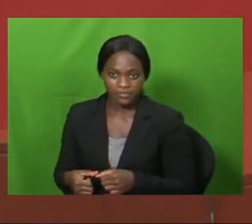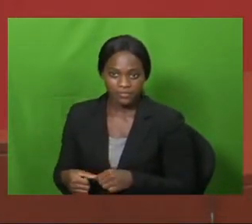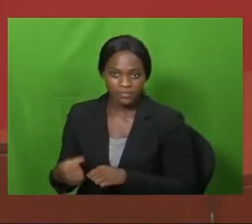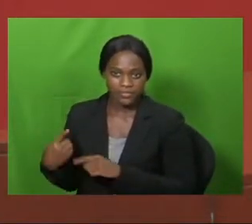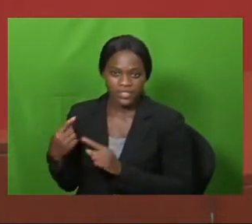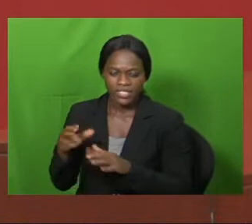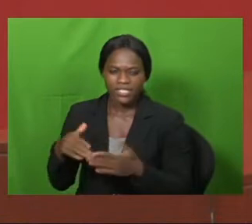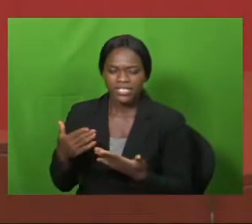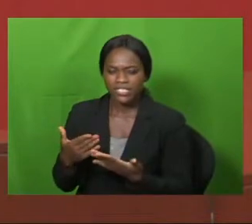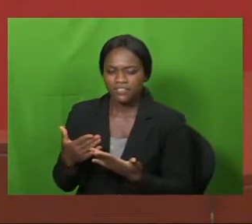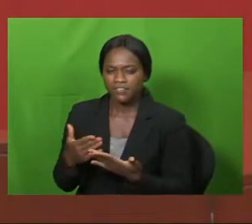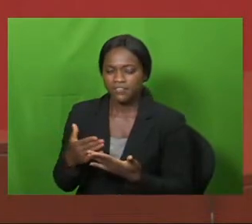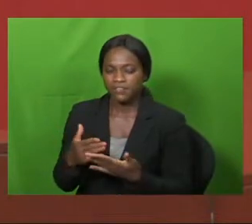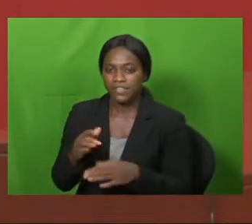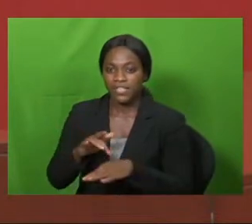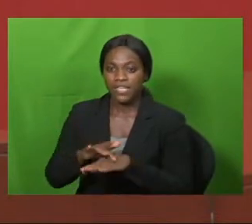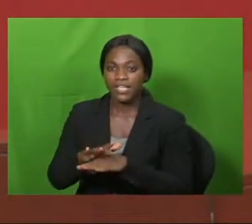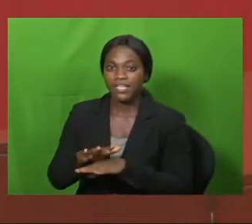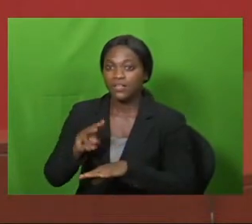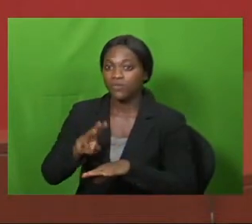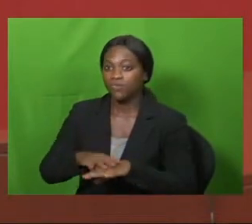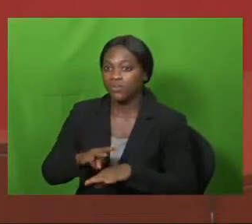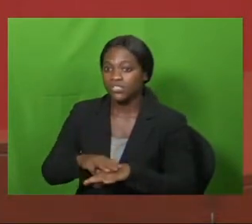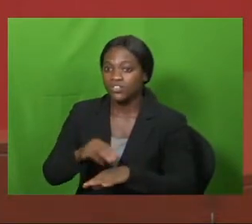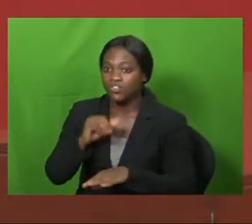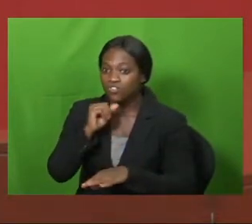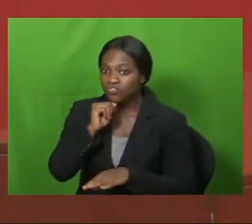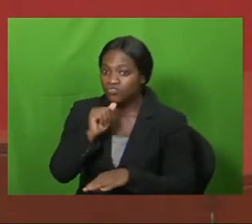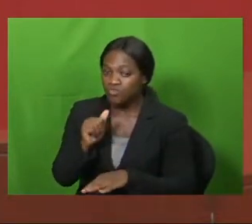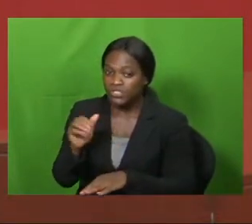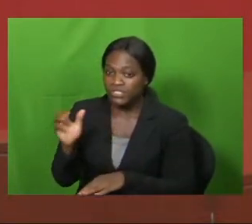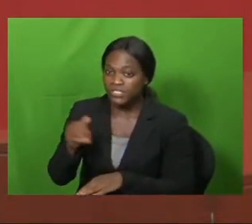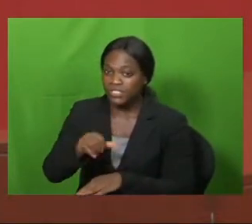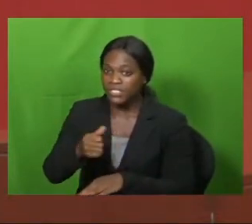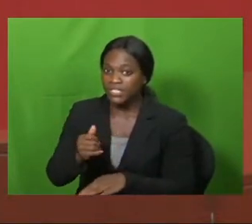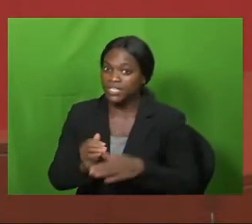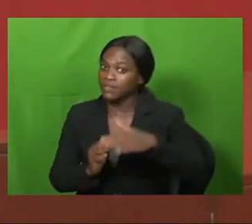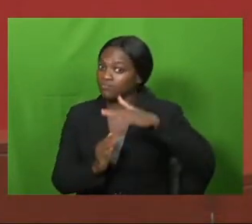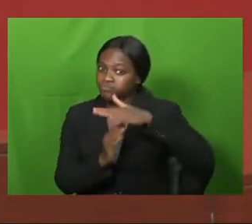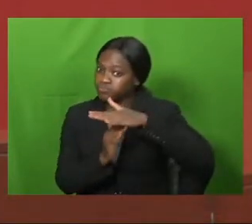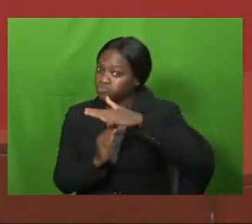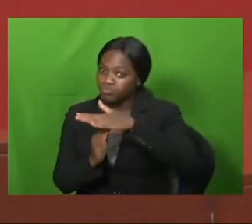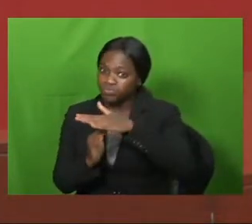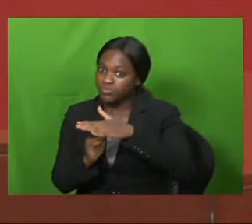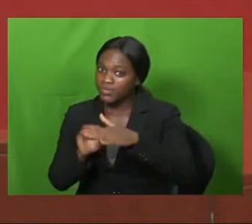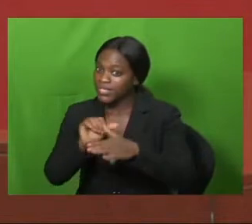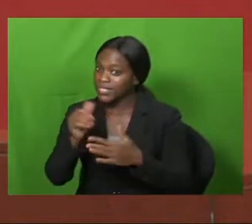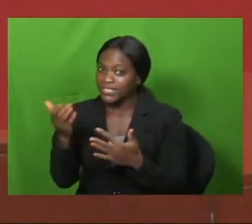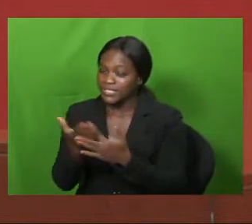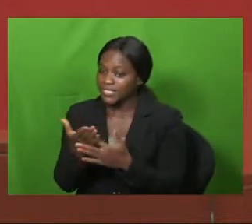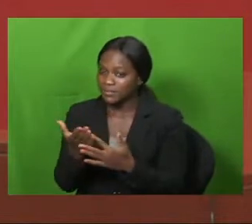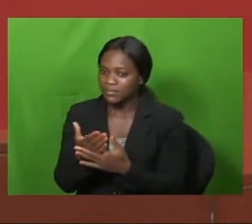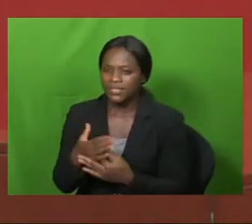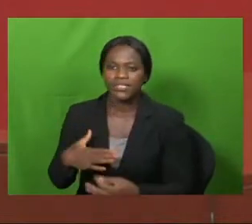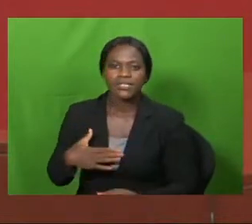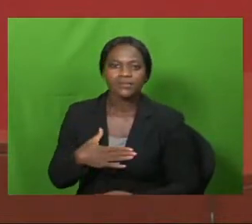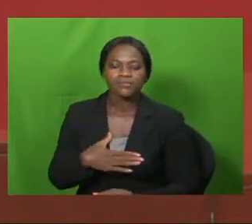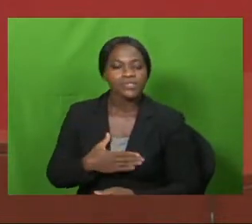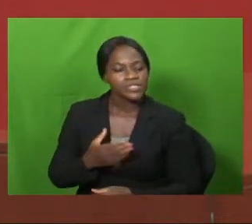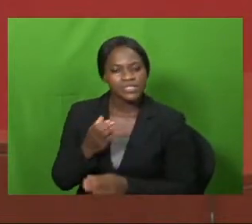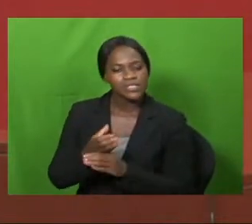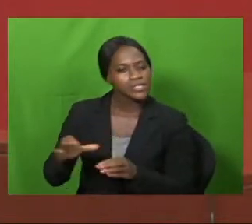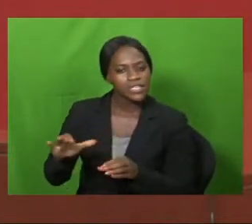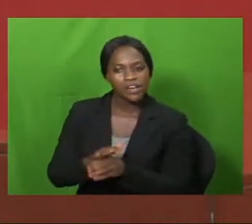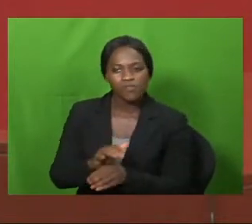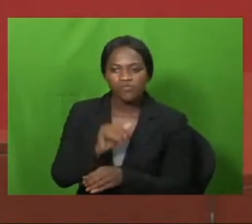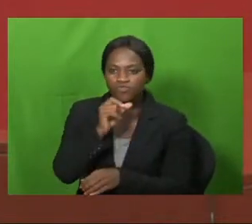earlier caution that we are not going to take any point of order, any interruptions, you should also be mindful